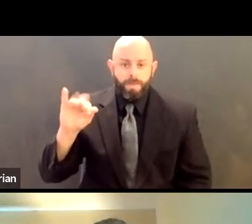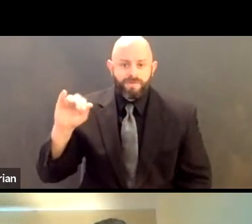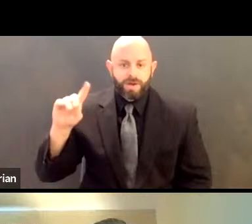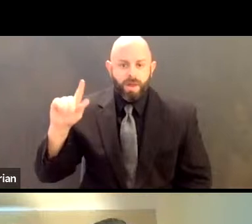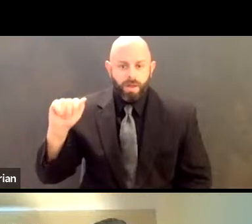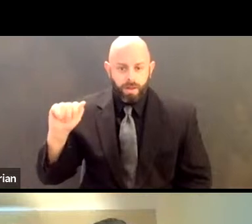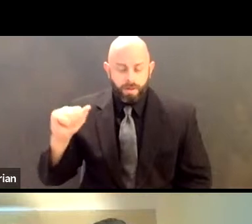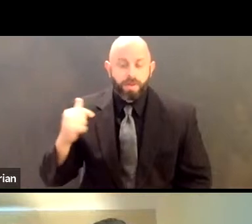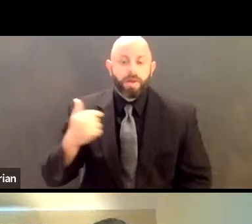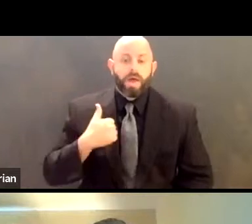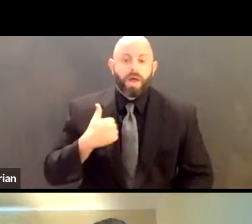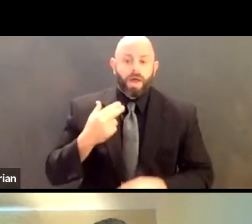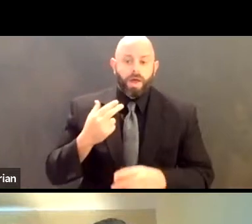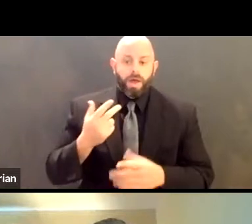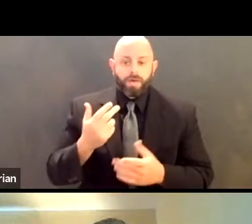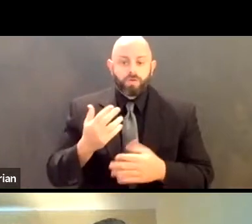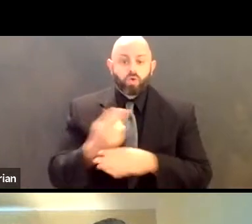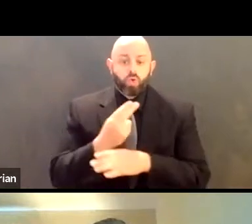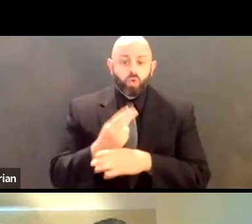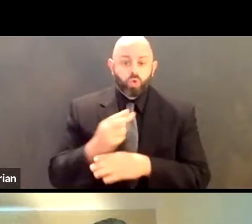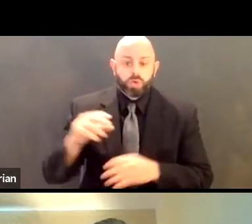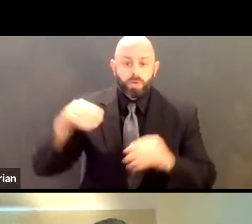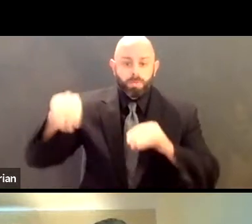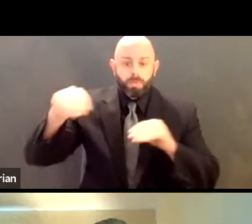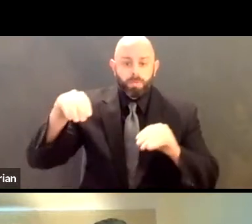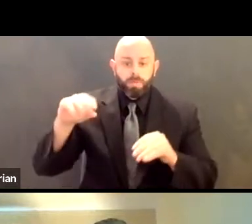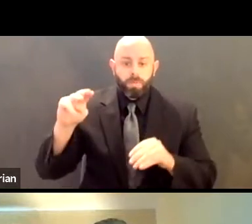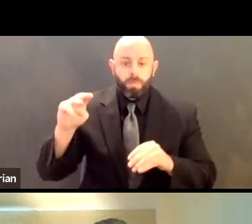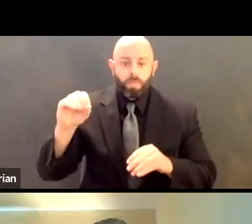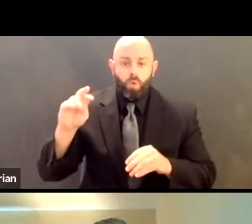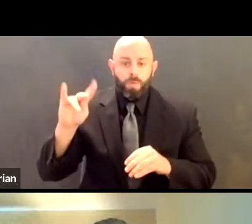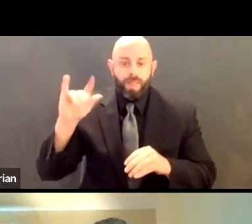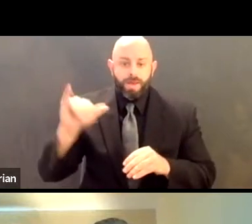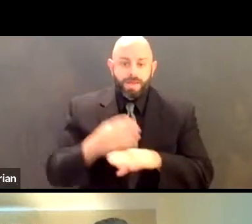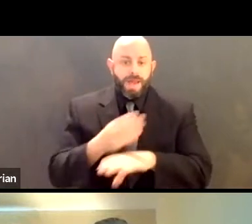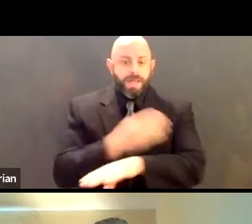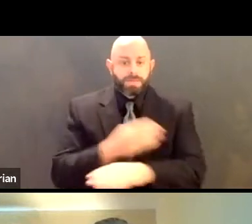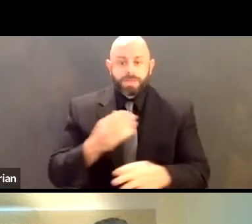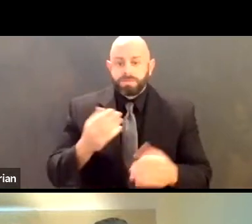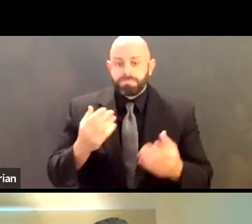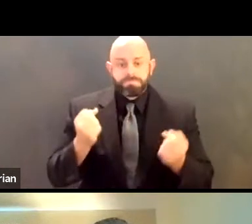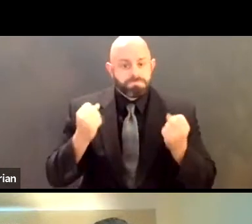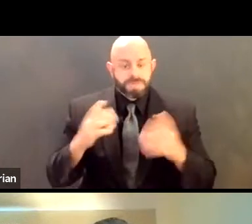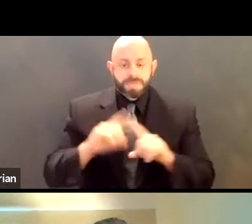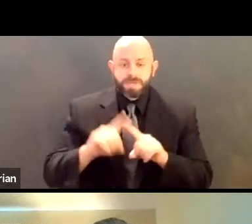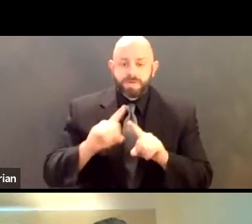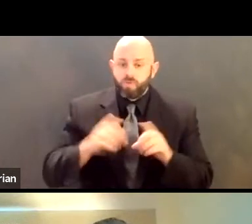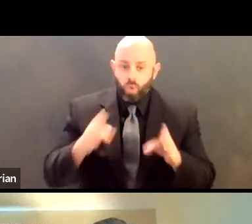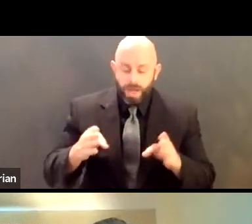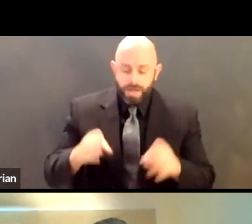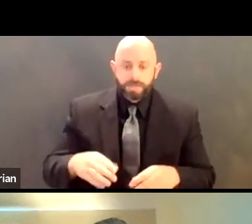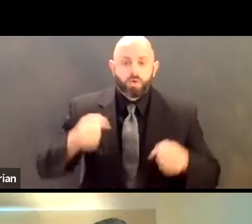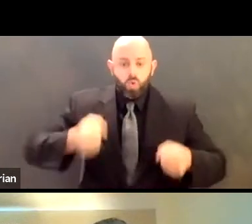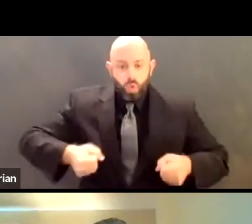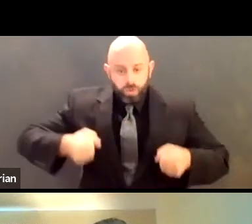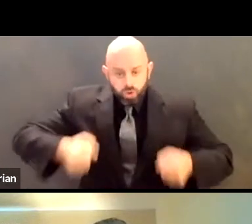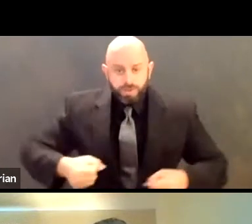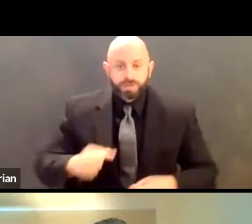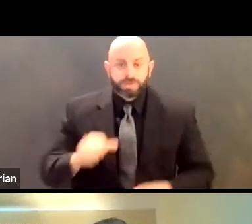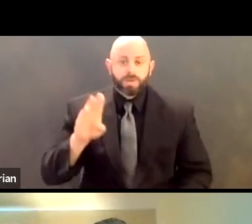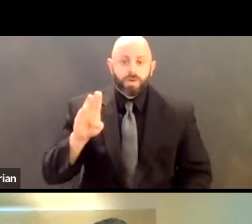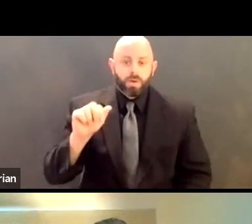mobility enhancements in a variety of ways, crutches, braces, now wheelchair, to get from place to